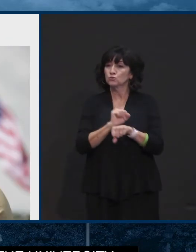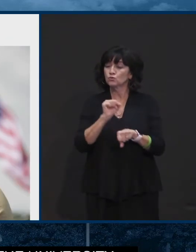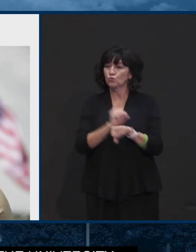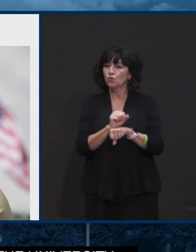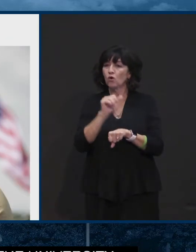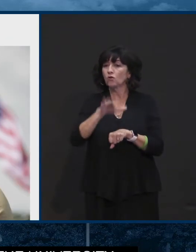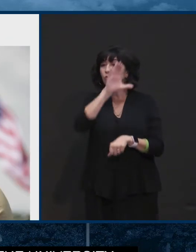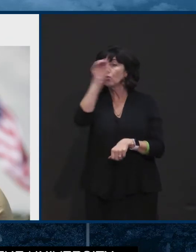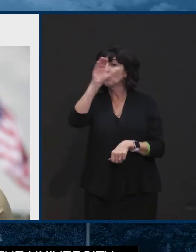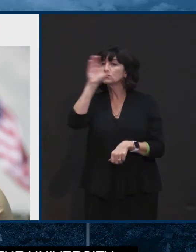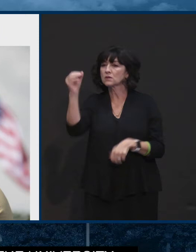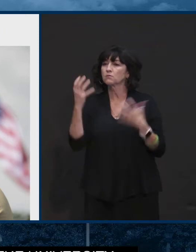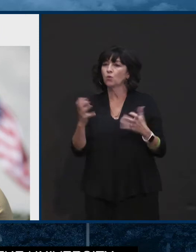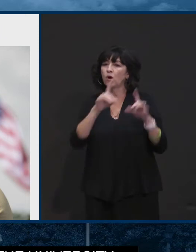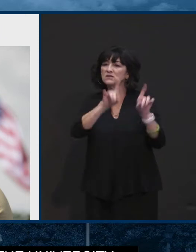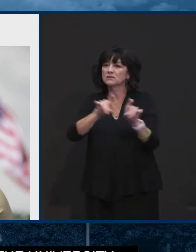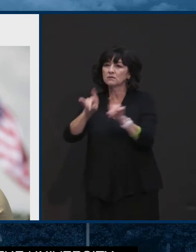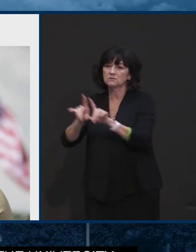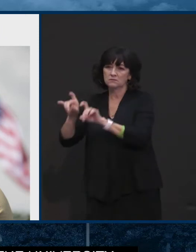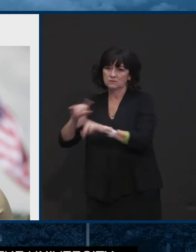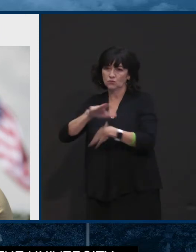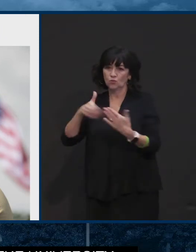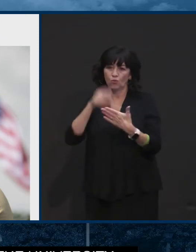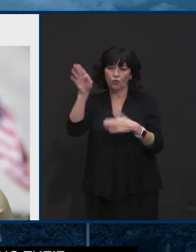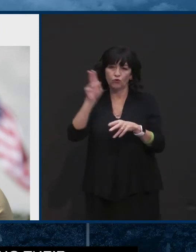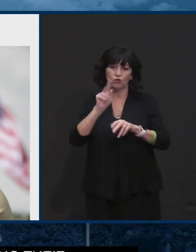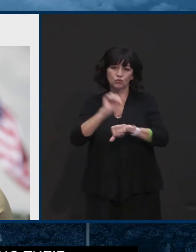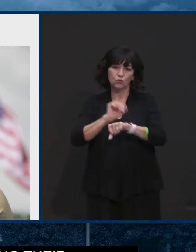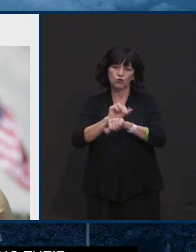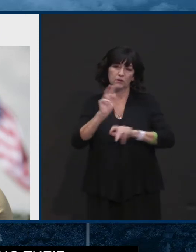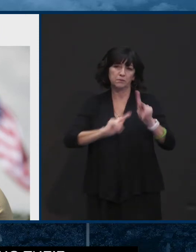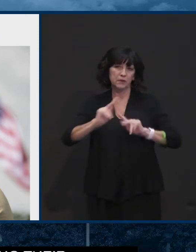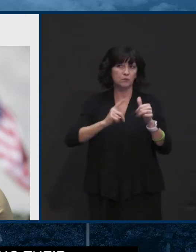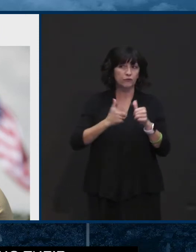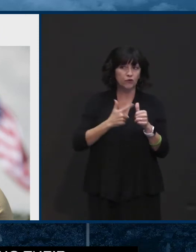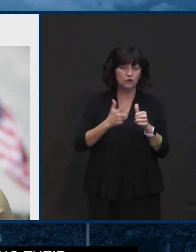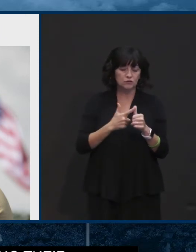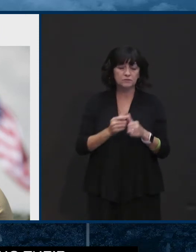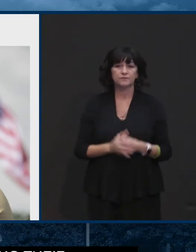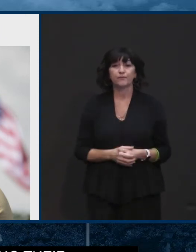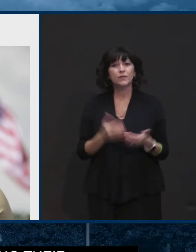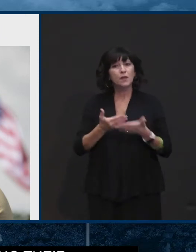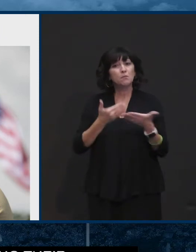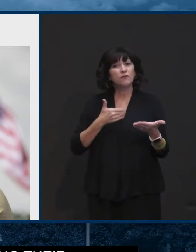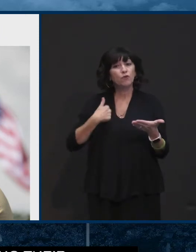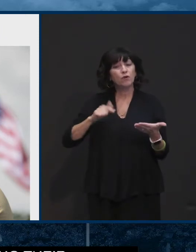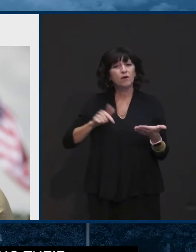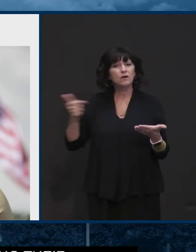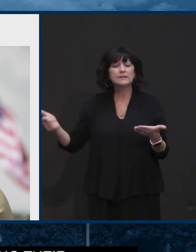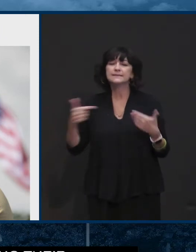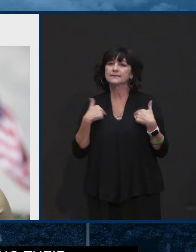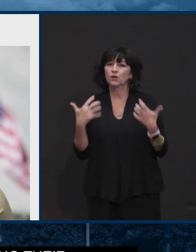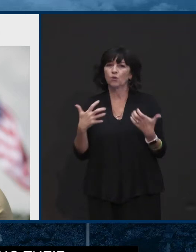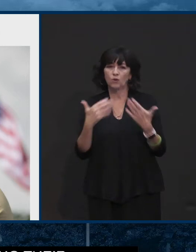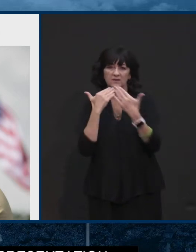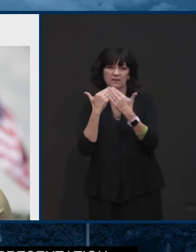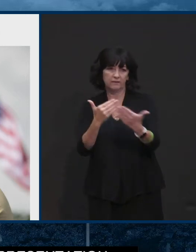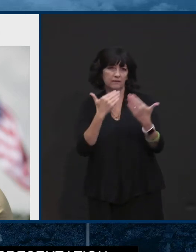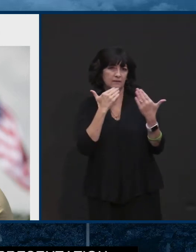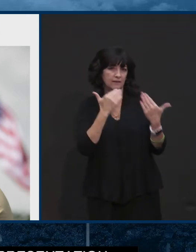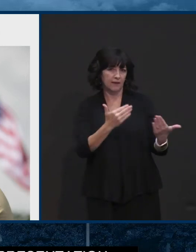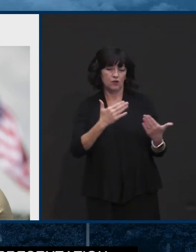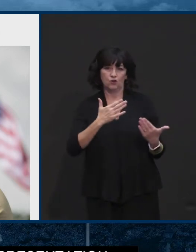my portion of the presentation, I just want to thank all our healthcare workers, our essential employees, our first